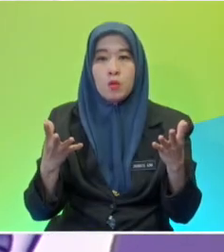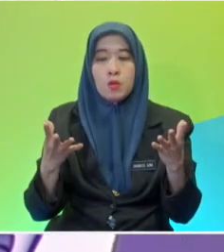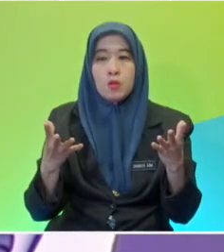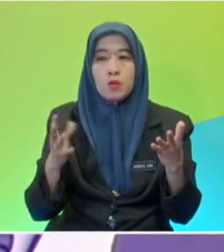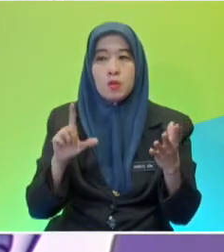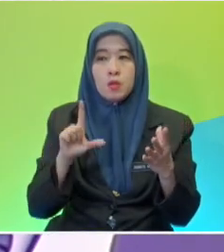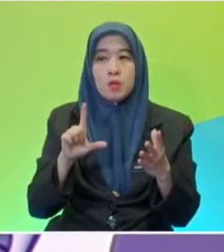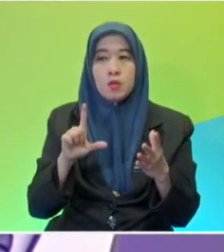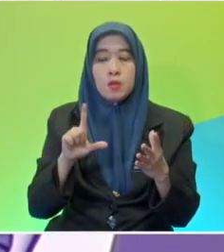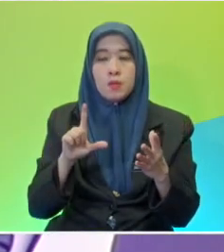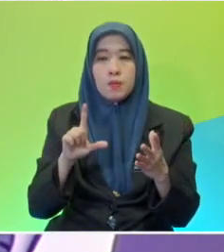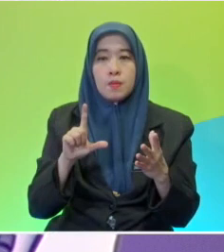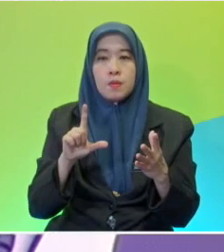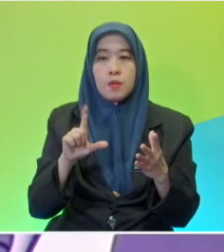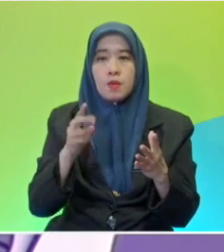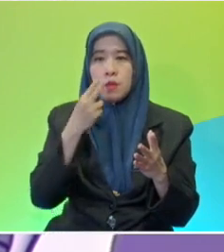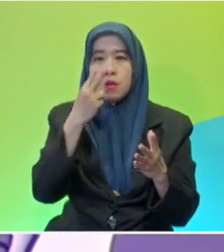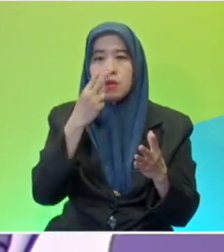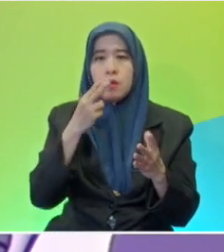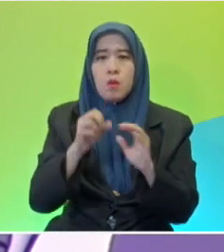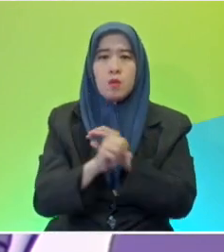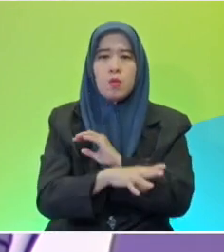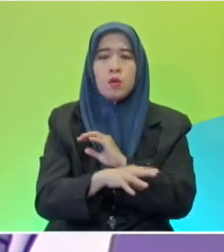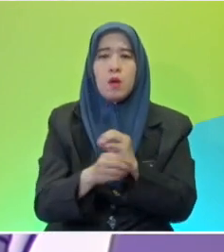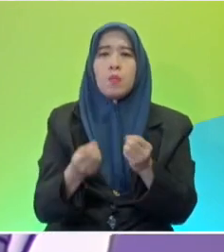third picture there, you can see there's 4 leaves. How many seeds you can